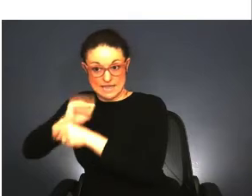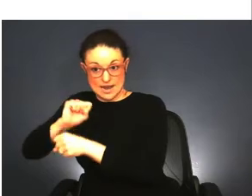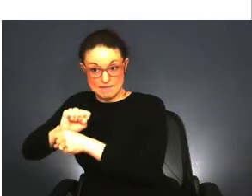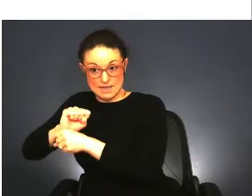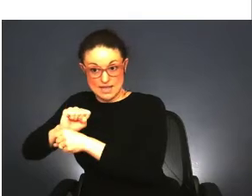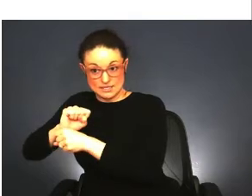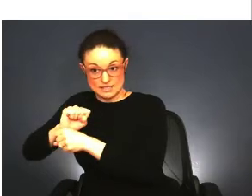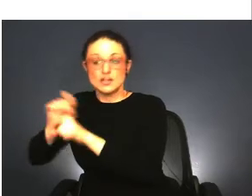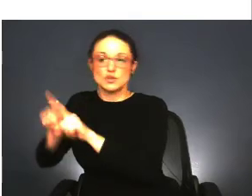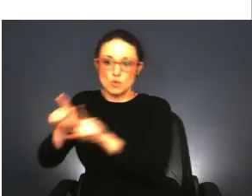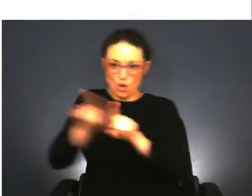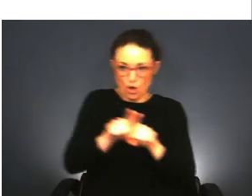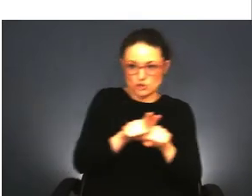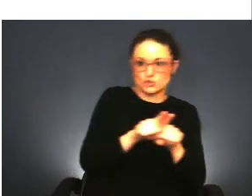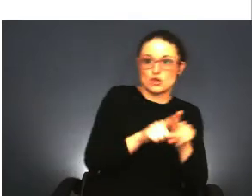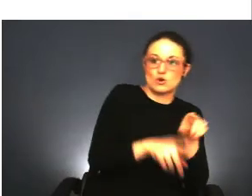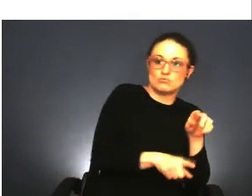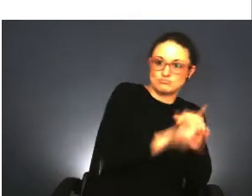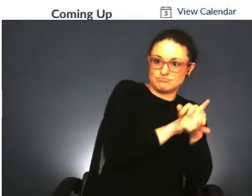And I will show you that.